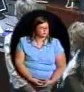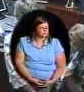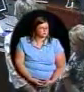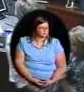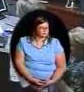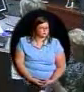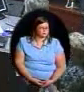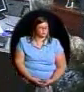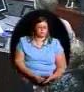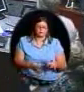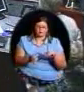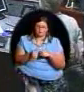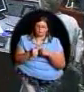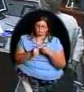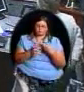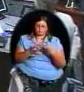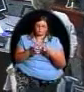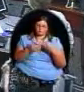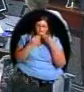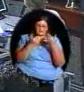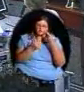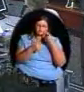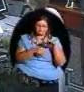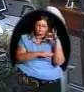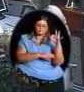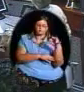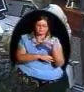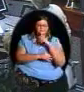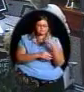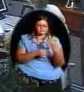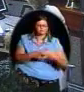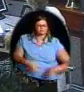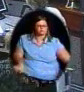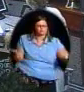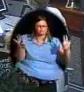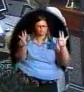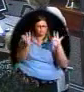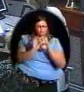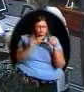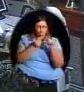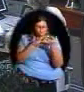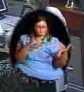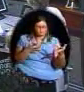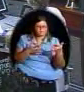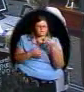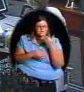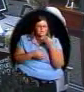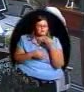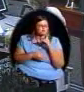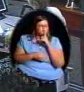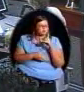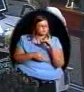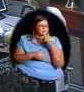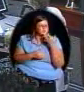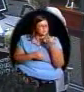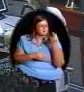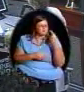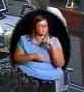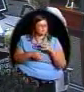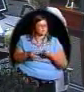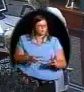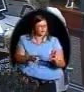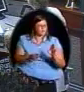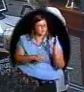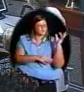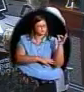One, I'd like to thank you for this presentation. It's very crucial data, and I appreciate the way that you presented it. Also would like to